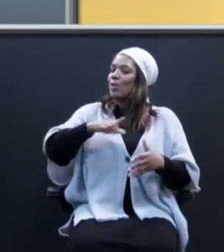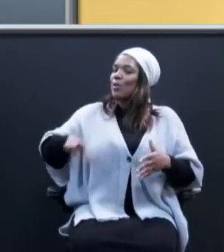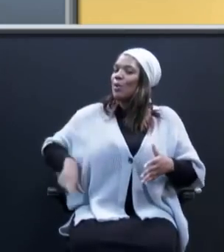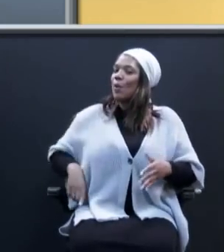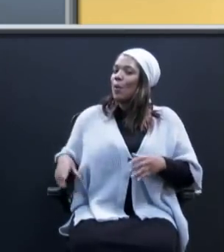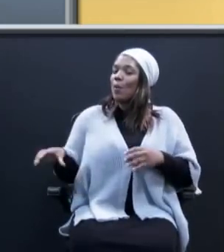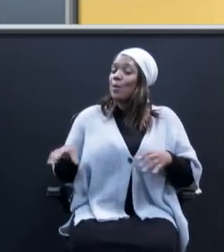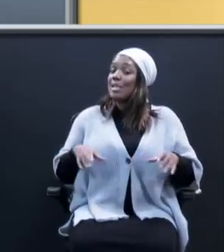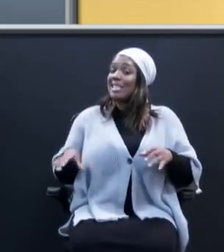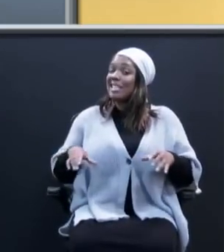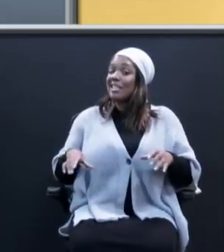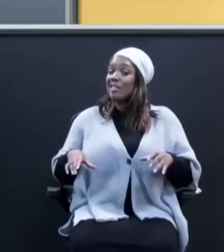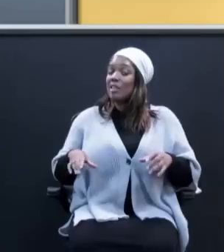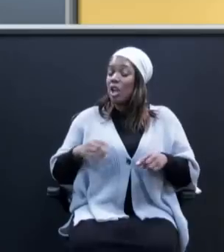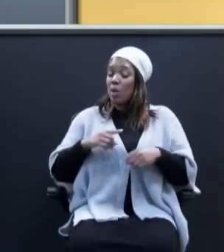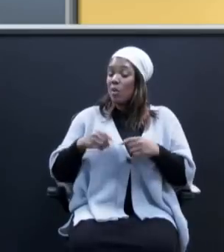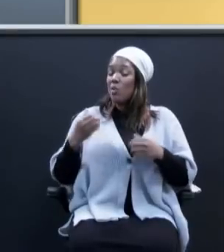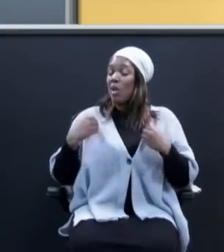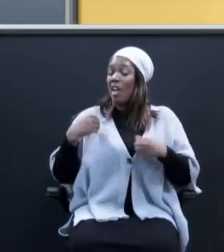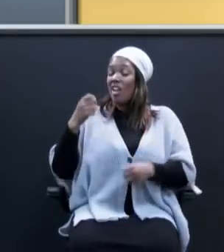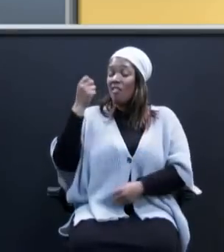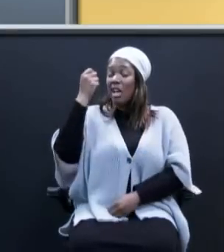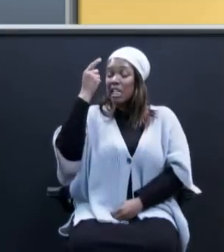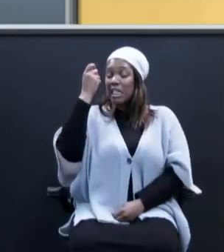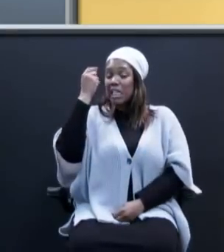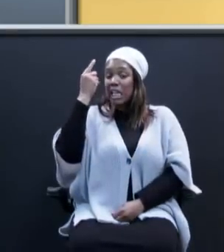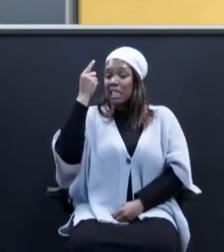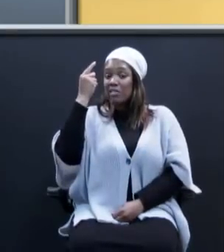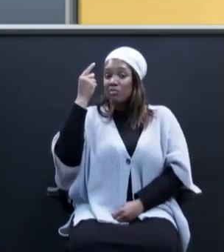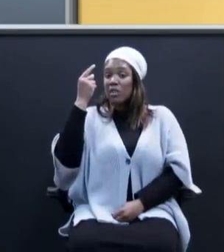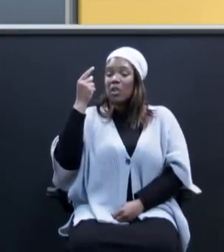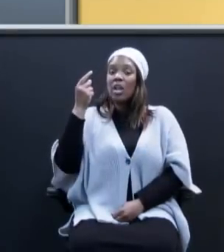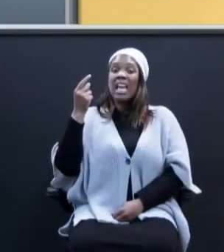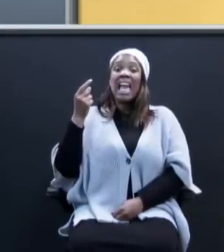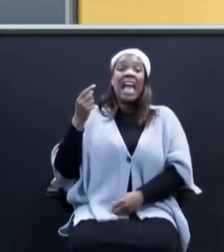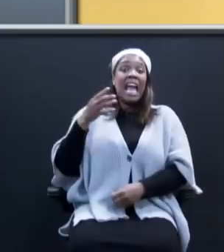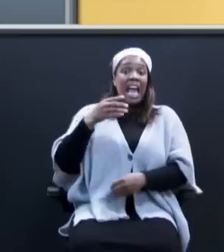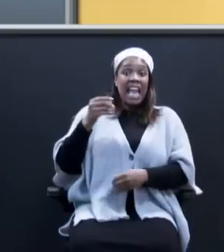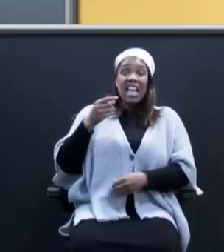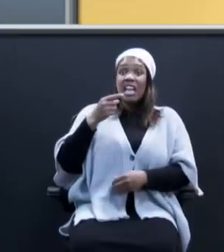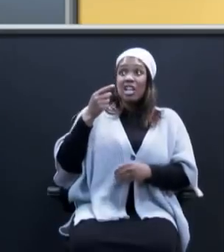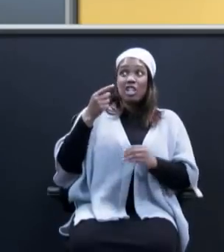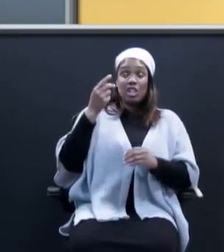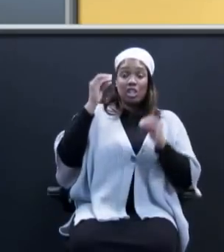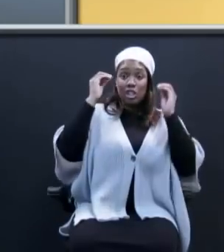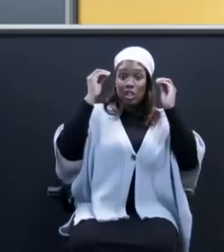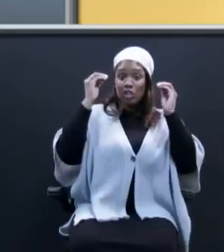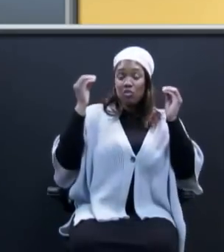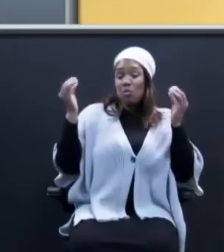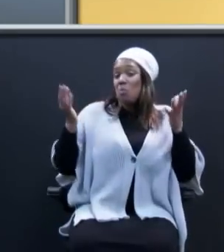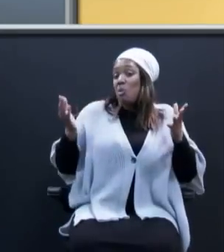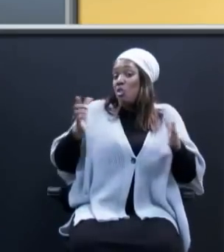once you get some understanding, it's going to remind you what the Lord is going to do.